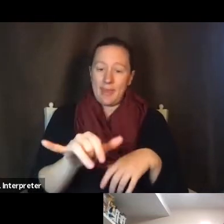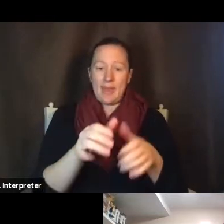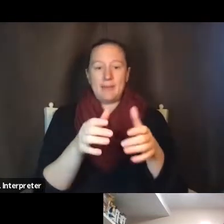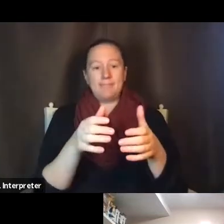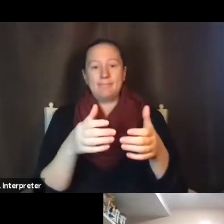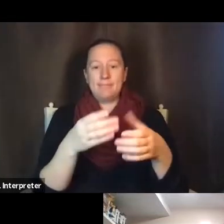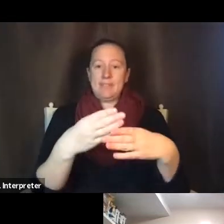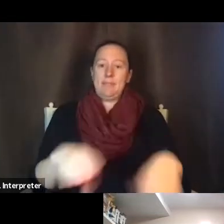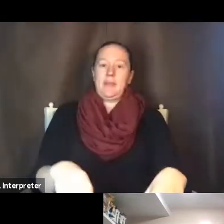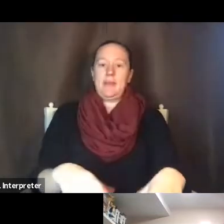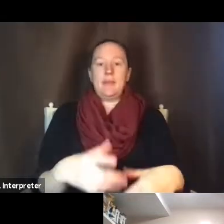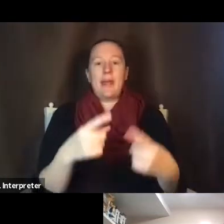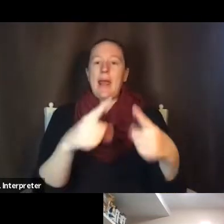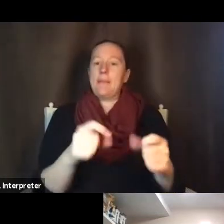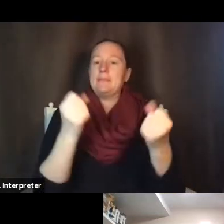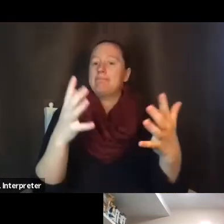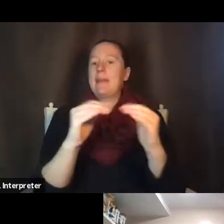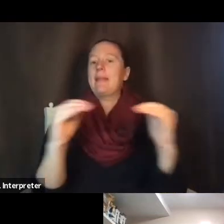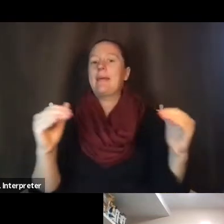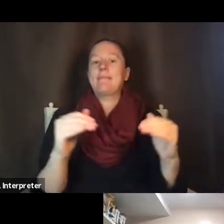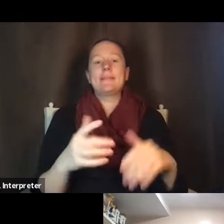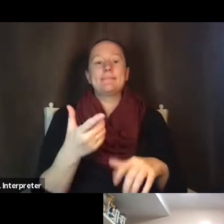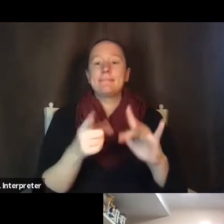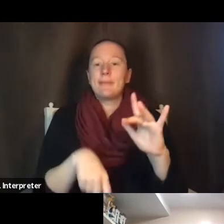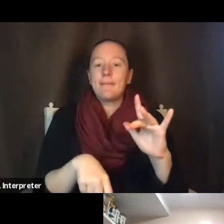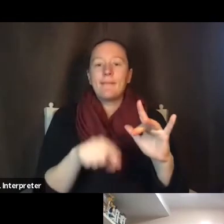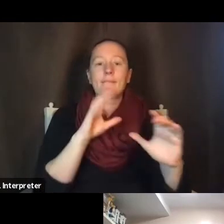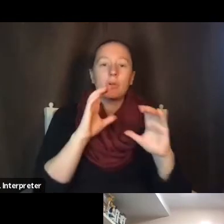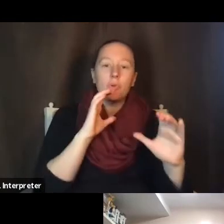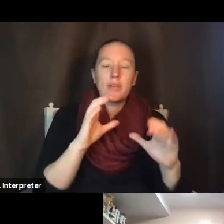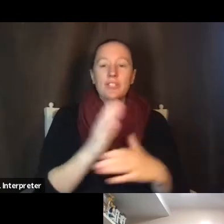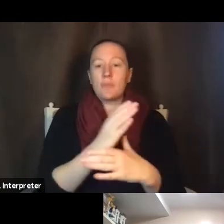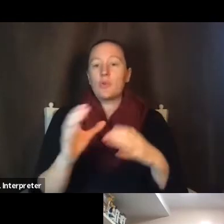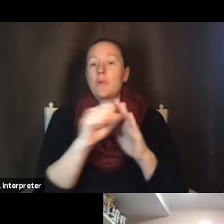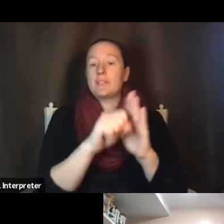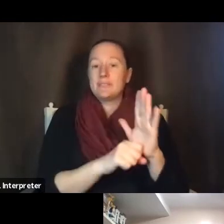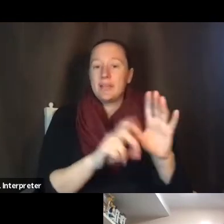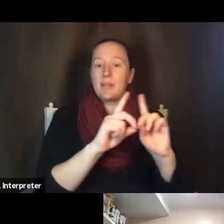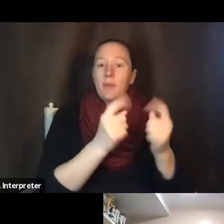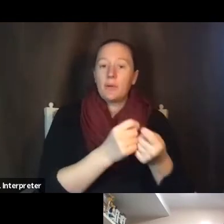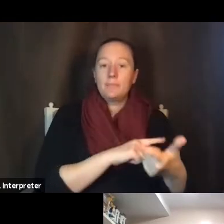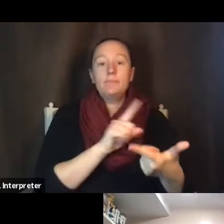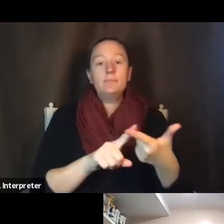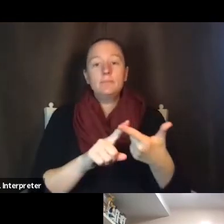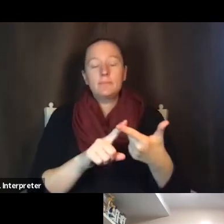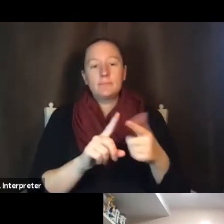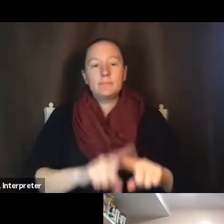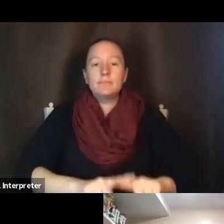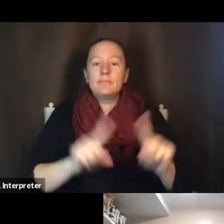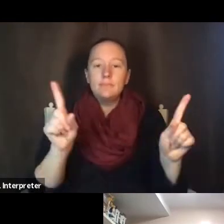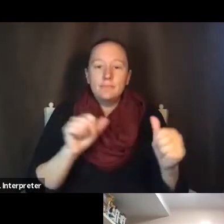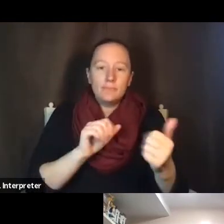There's a lack of communication between state departments. There are different ways of accounting